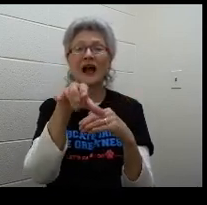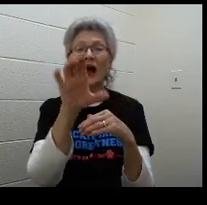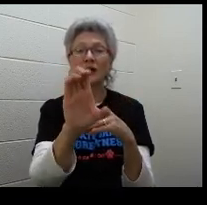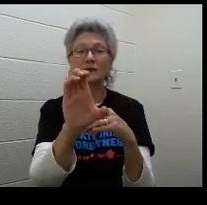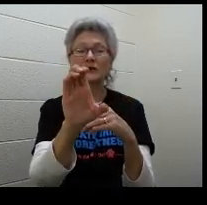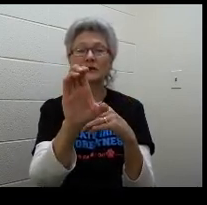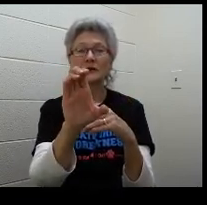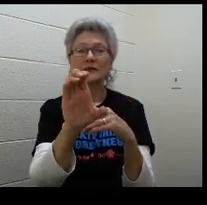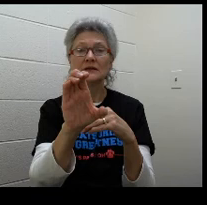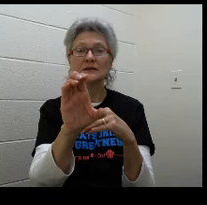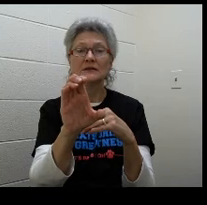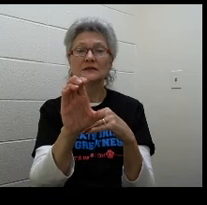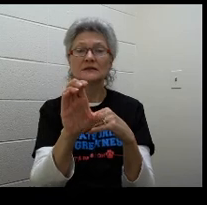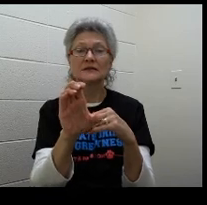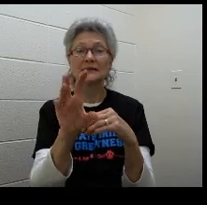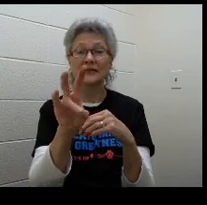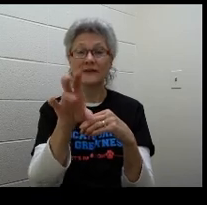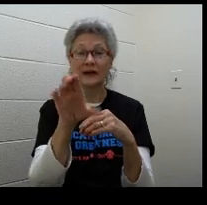700.